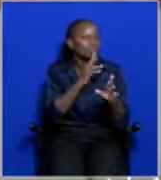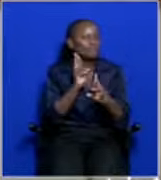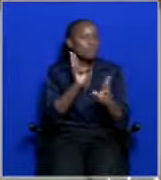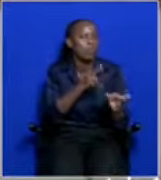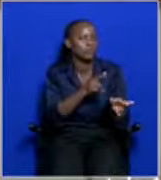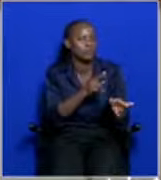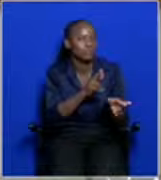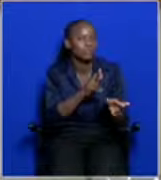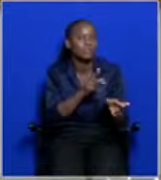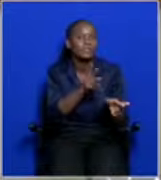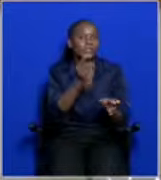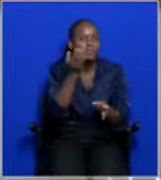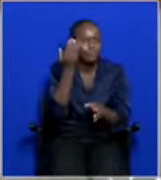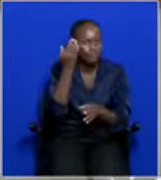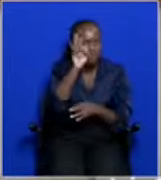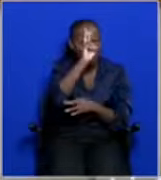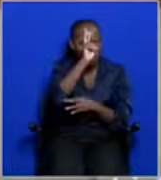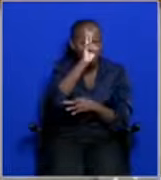tea.